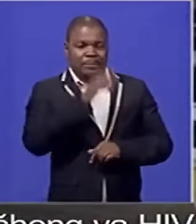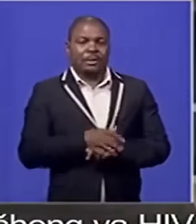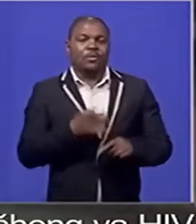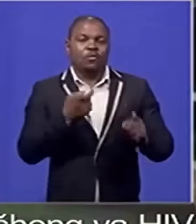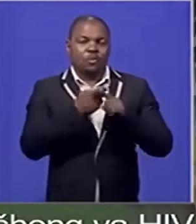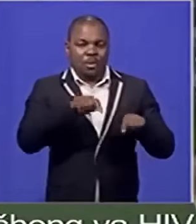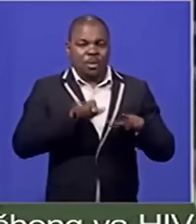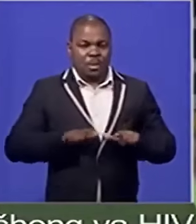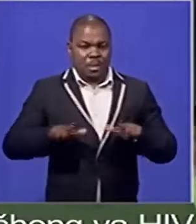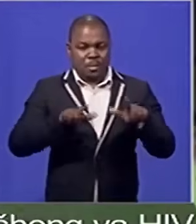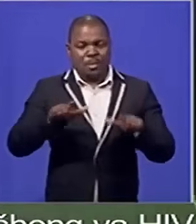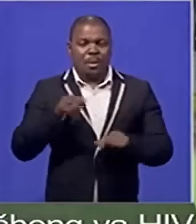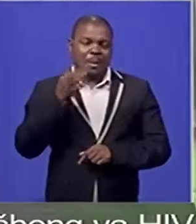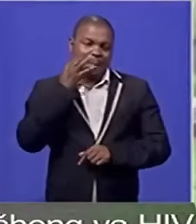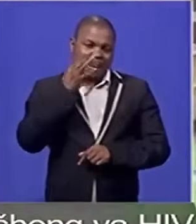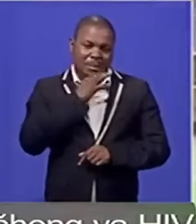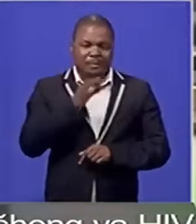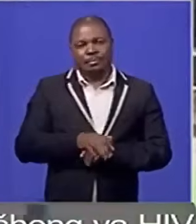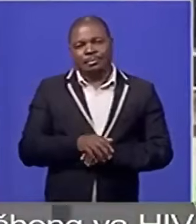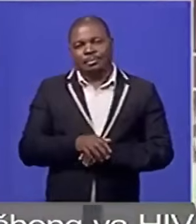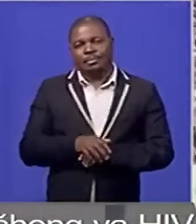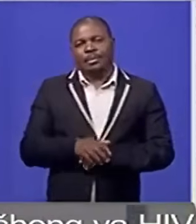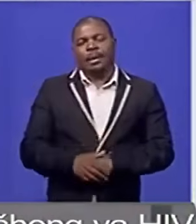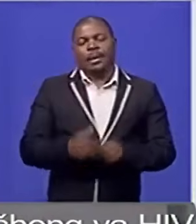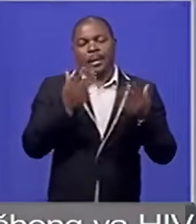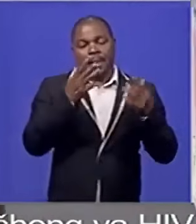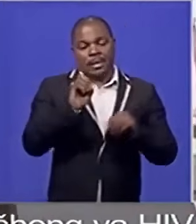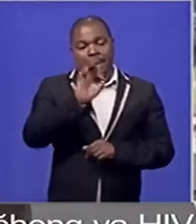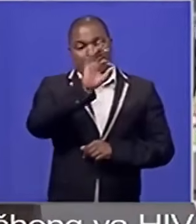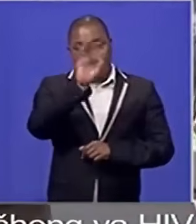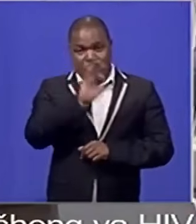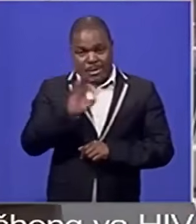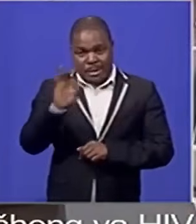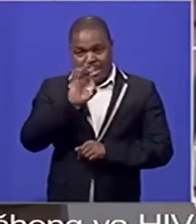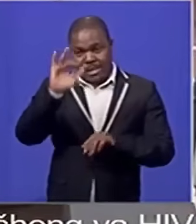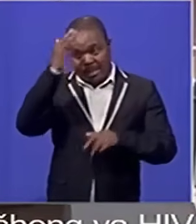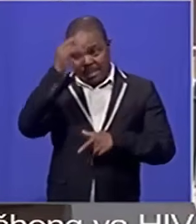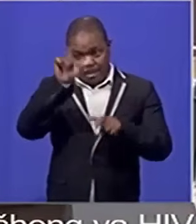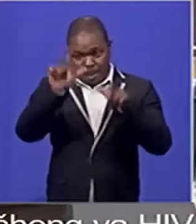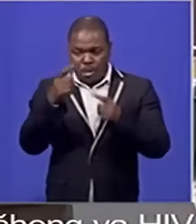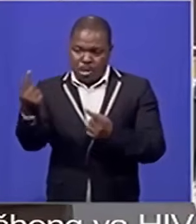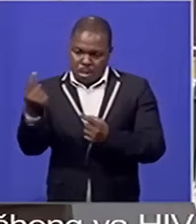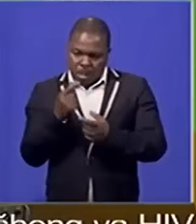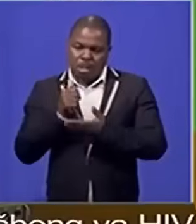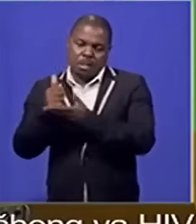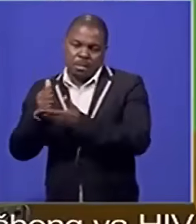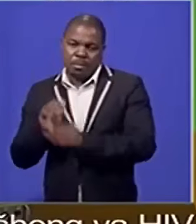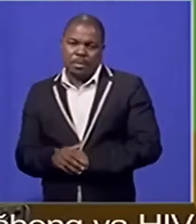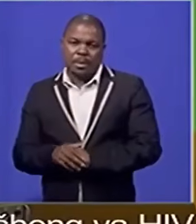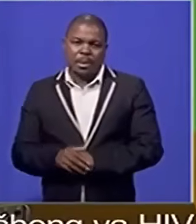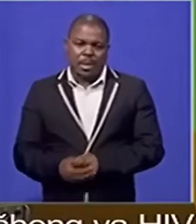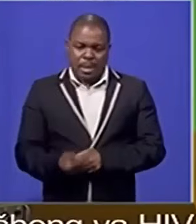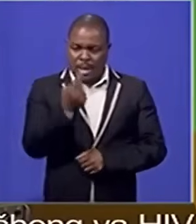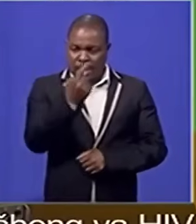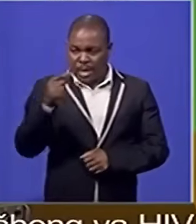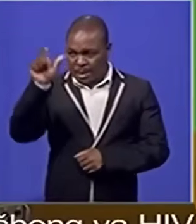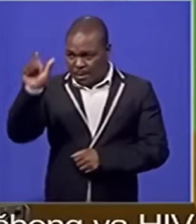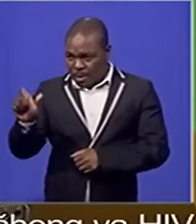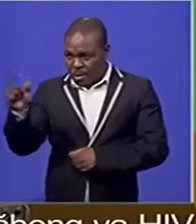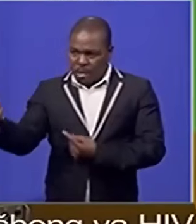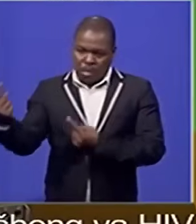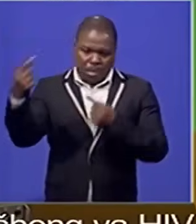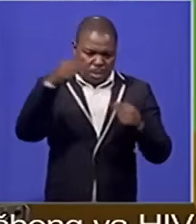Limpopo ya re e alafa diperesente di le 80 tsa balwetsi ba TB. Motho mongwe le mongwe a di presentang mo ditleliniking